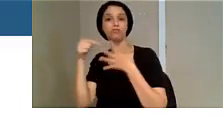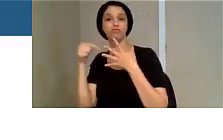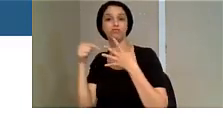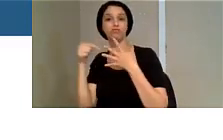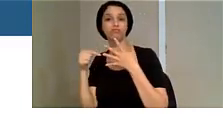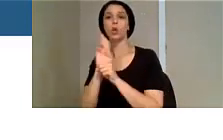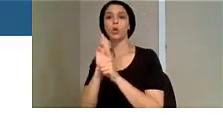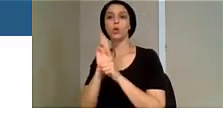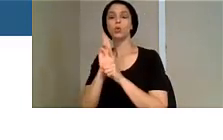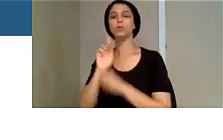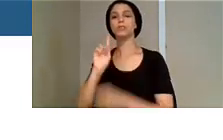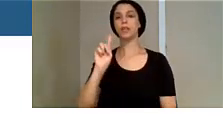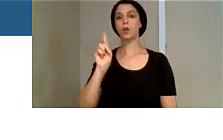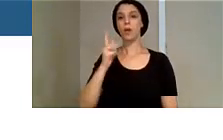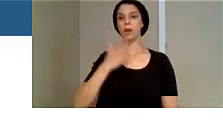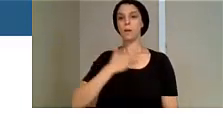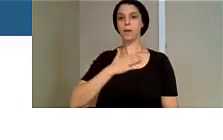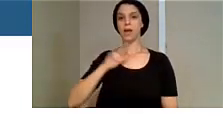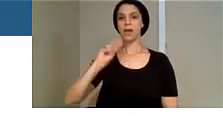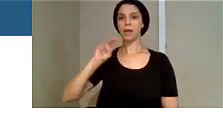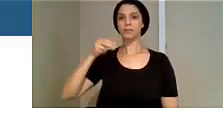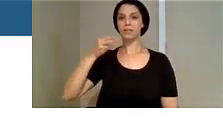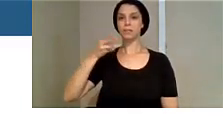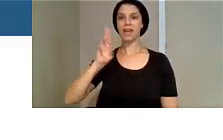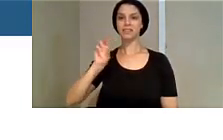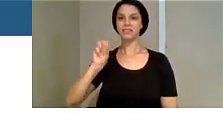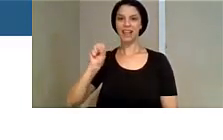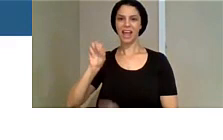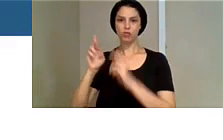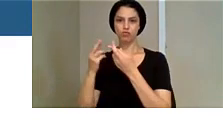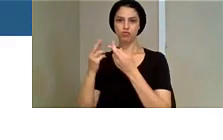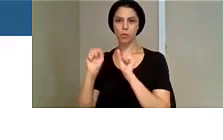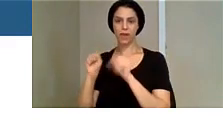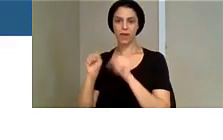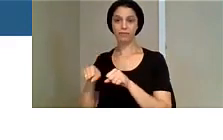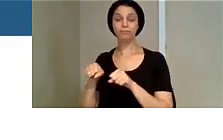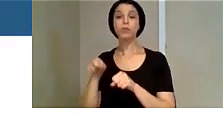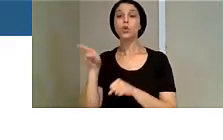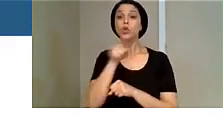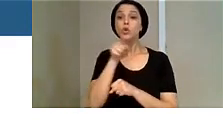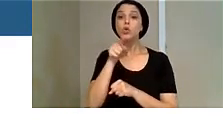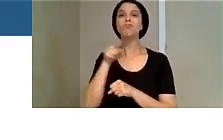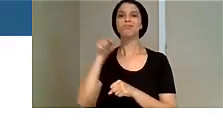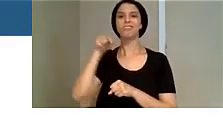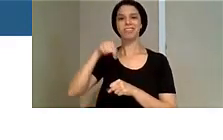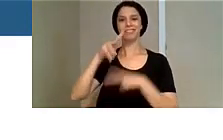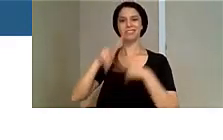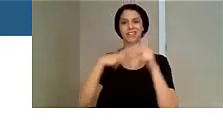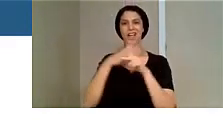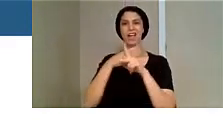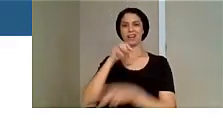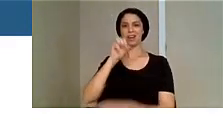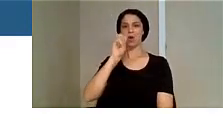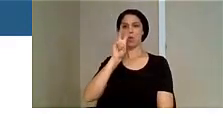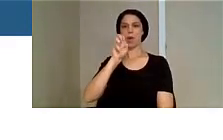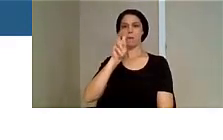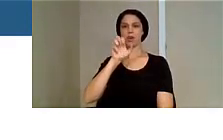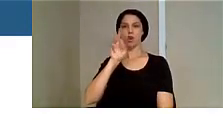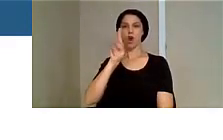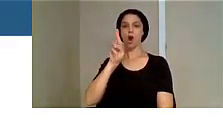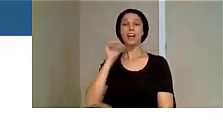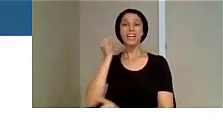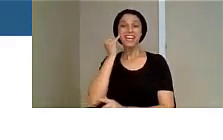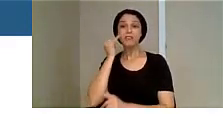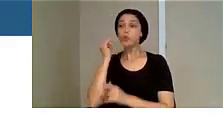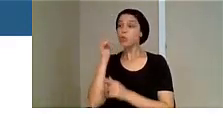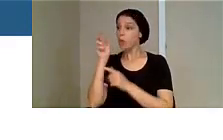within myMCPS Classroom. Taking advantage of those webinars is going to help this one and all of them to kind of make some good sense for